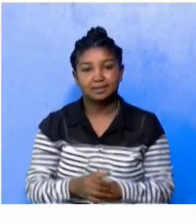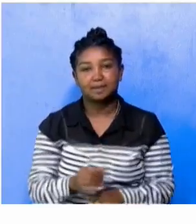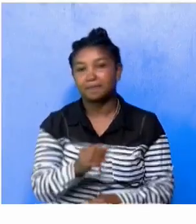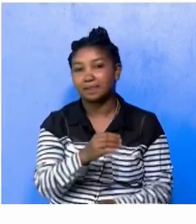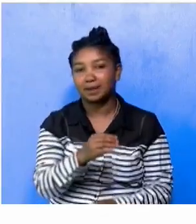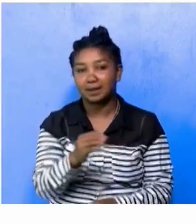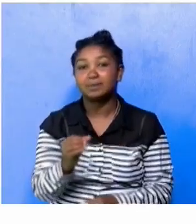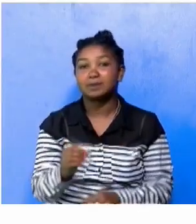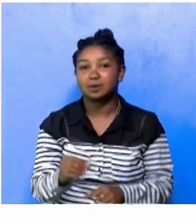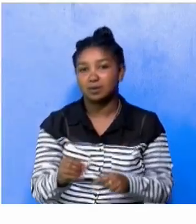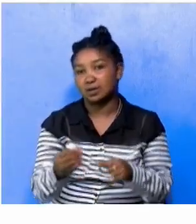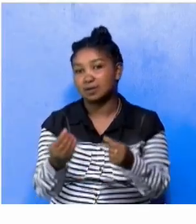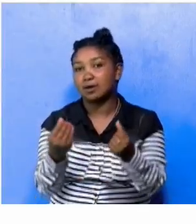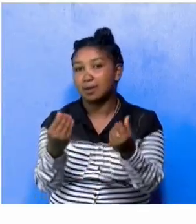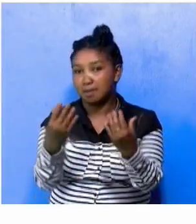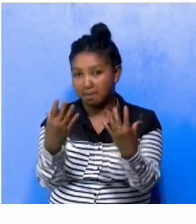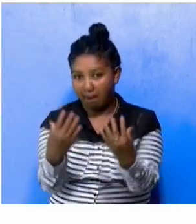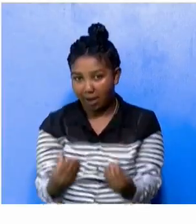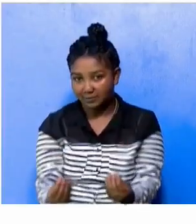in passive.